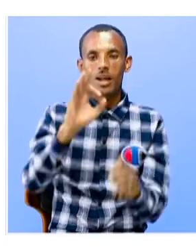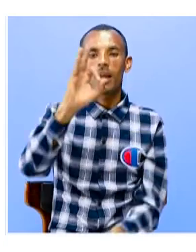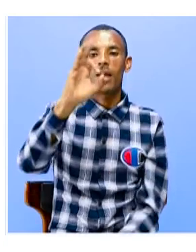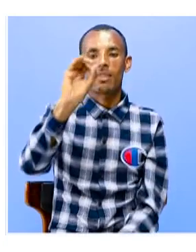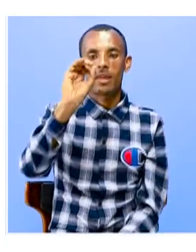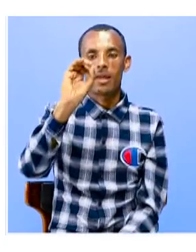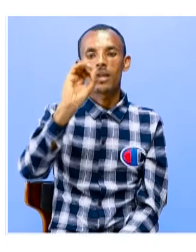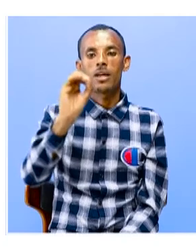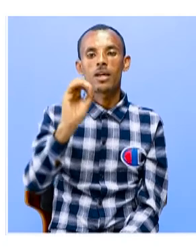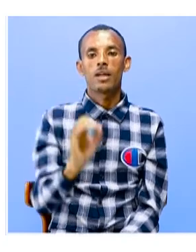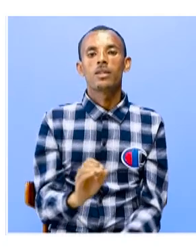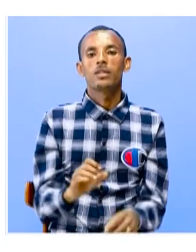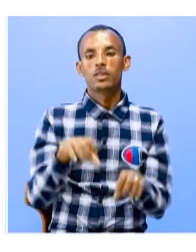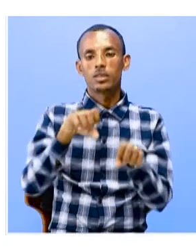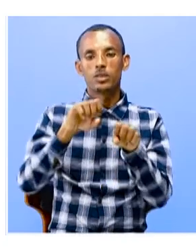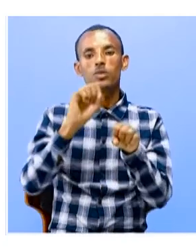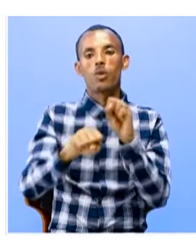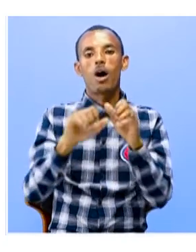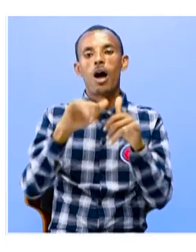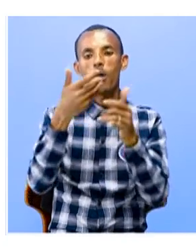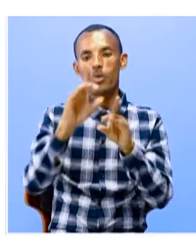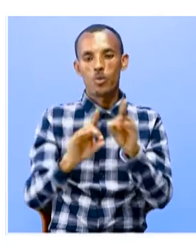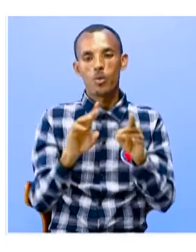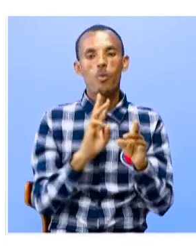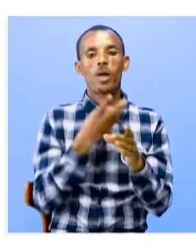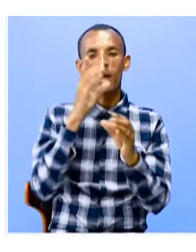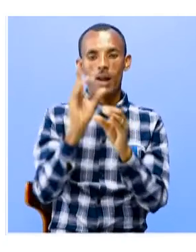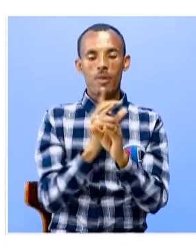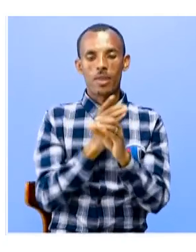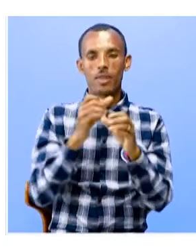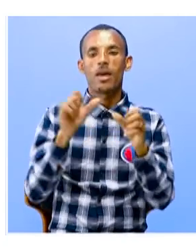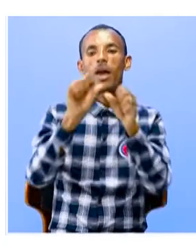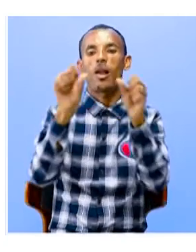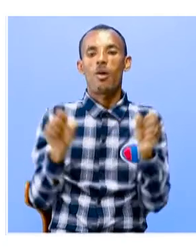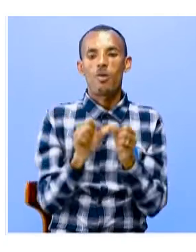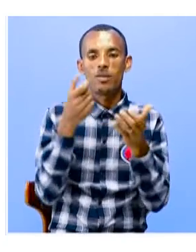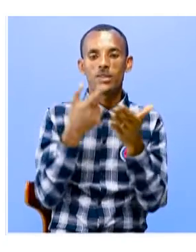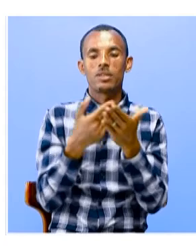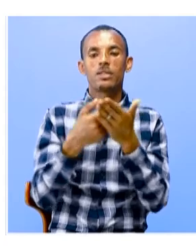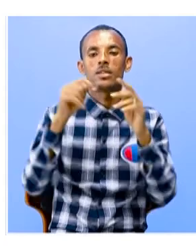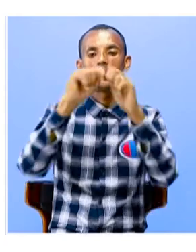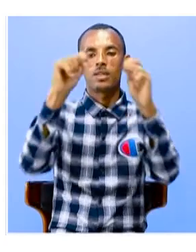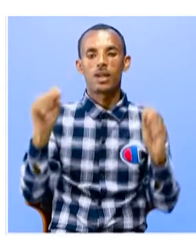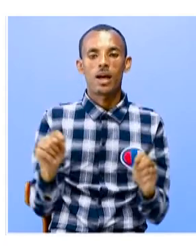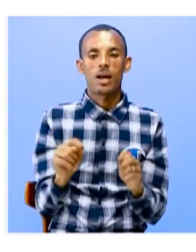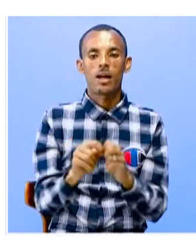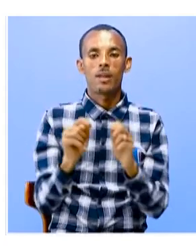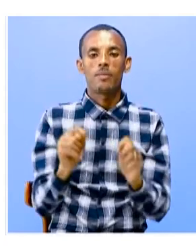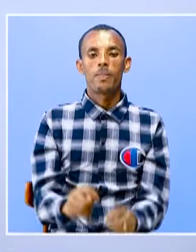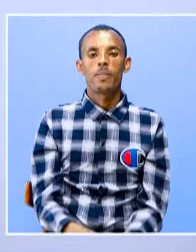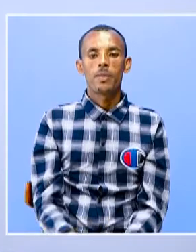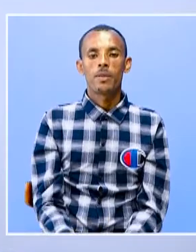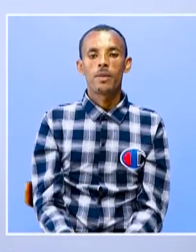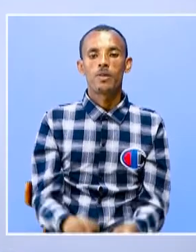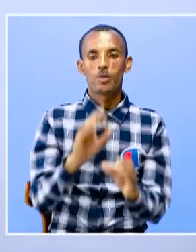degree. So how do you calculate the area of such triangle?